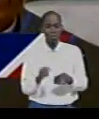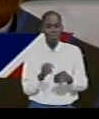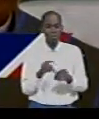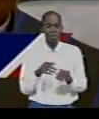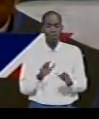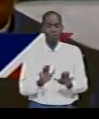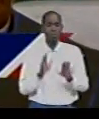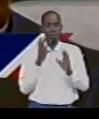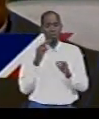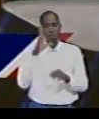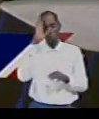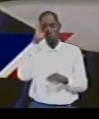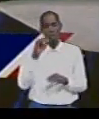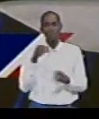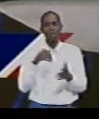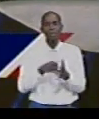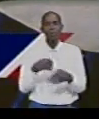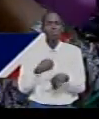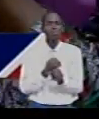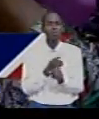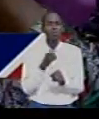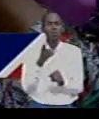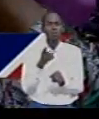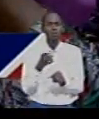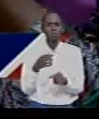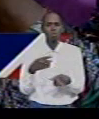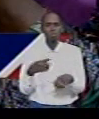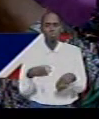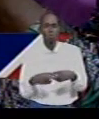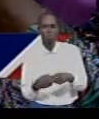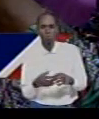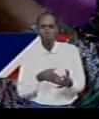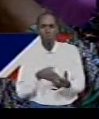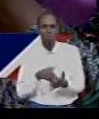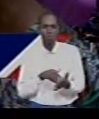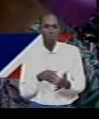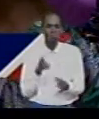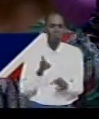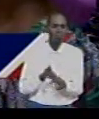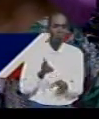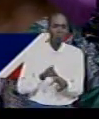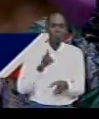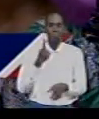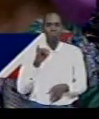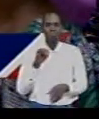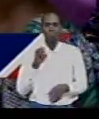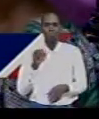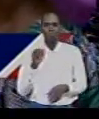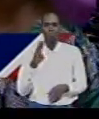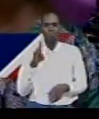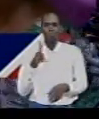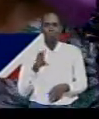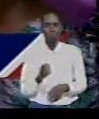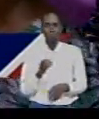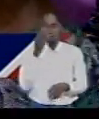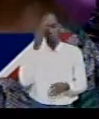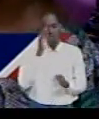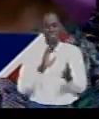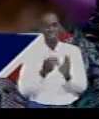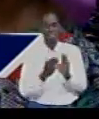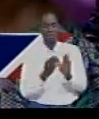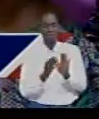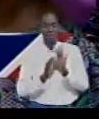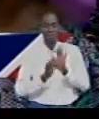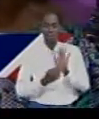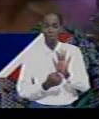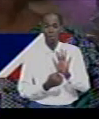you. It's like it switches you off. You are plugged to the socket, and because